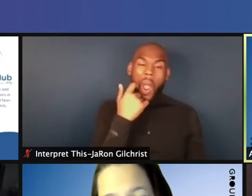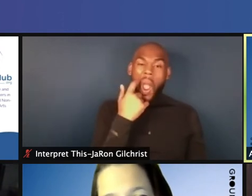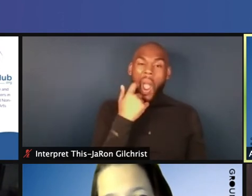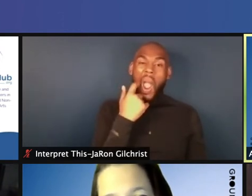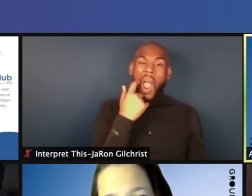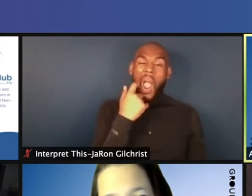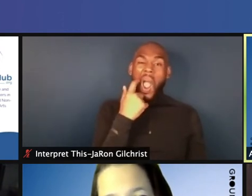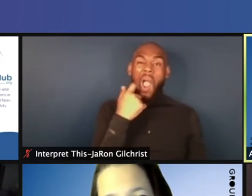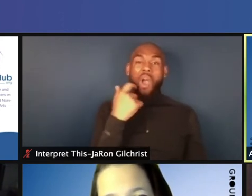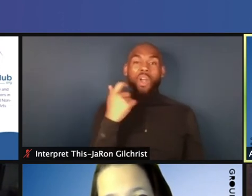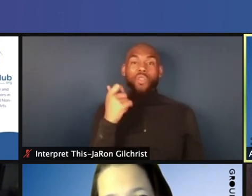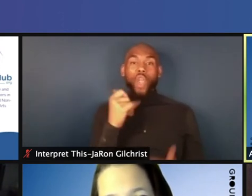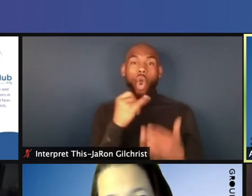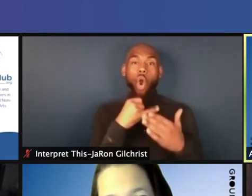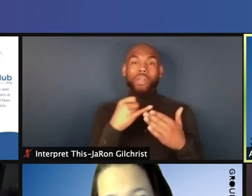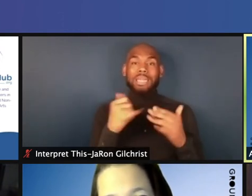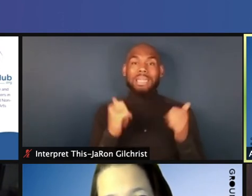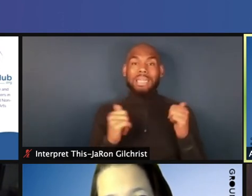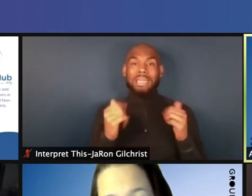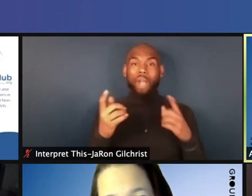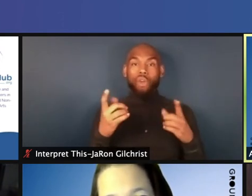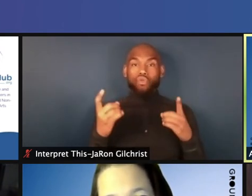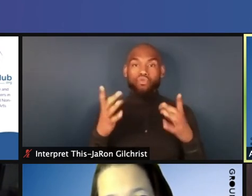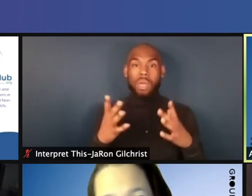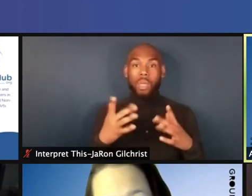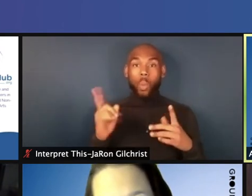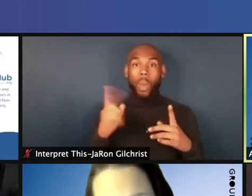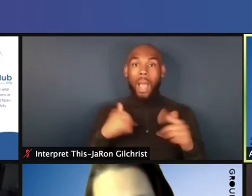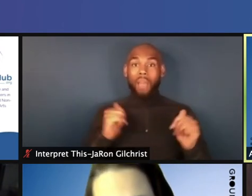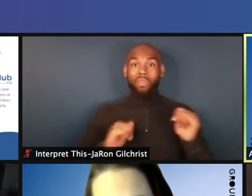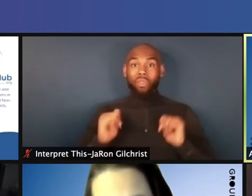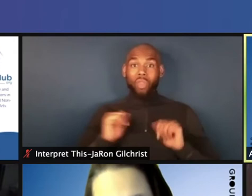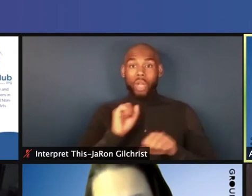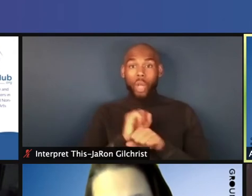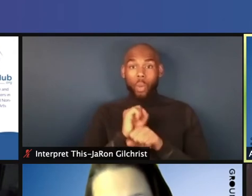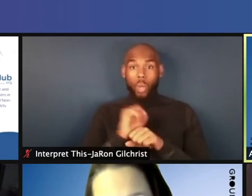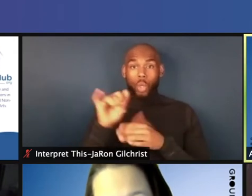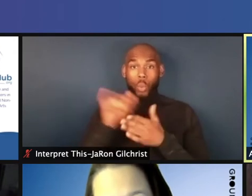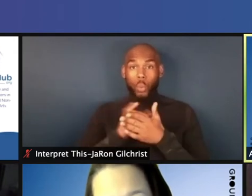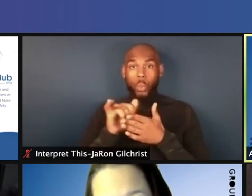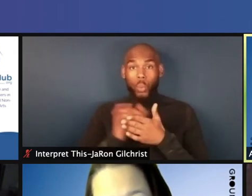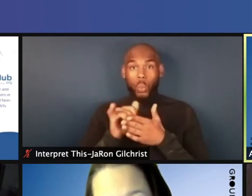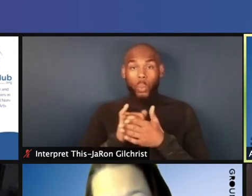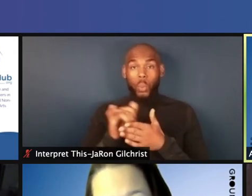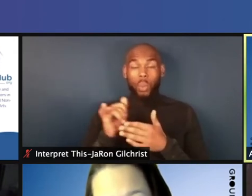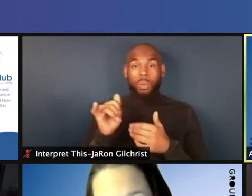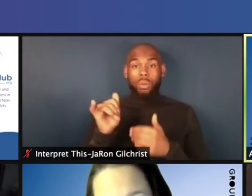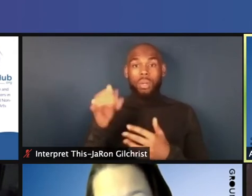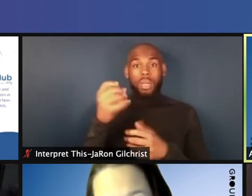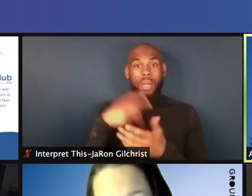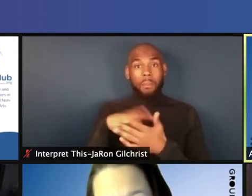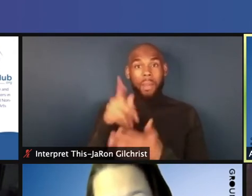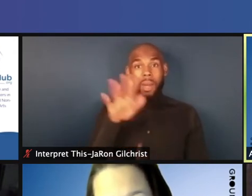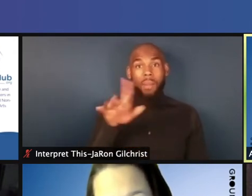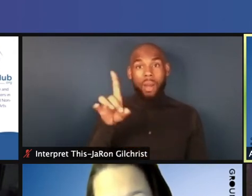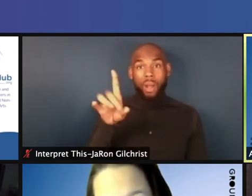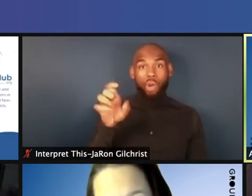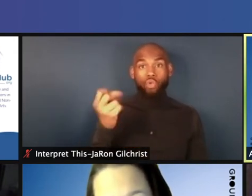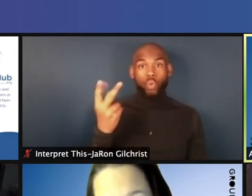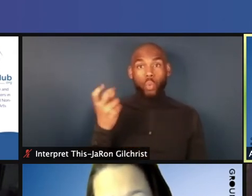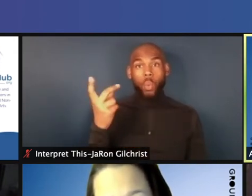artistic director, for example, of a theater that I worked at in New York, the artistic director gets paid about